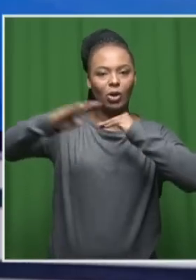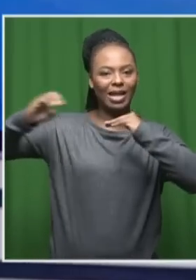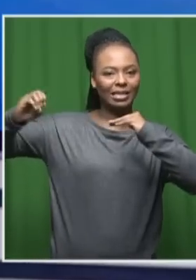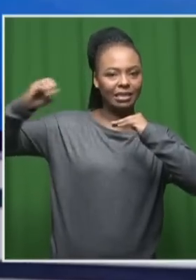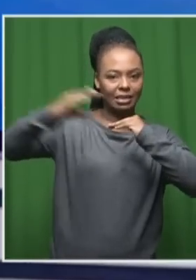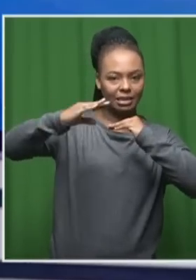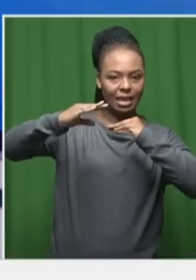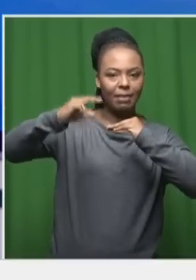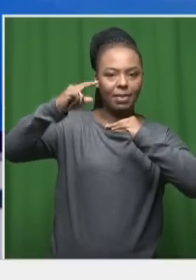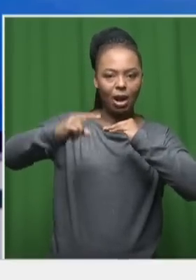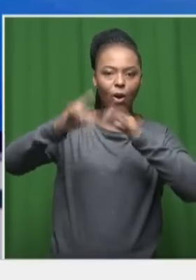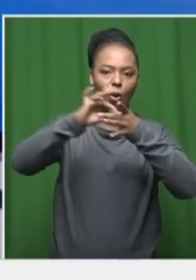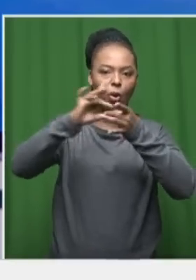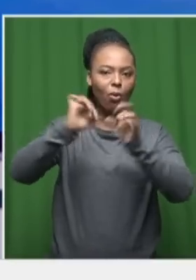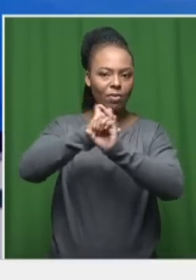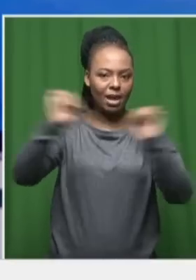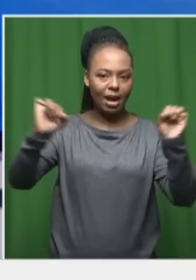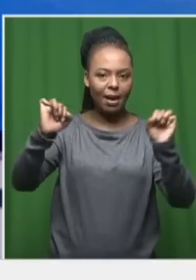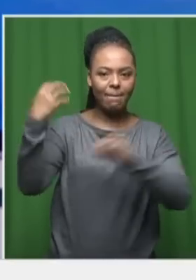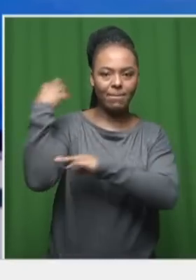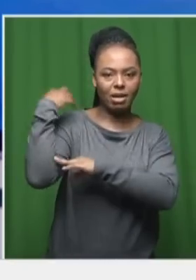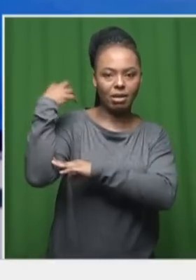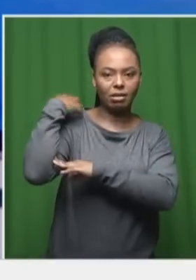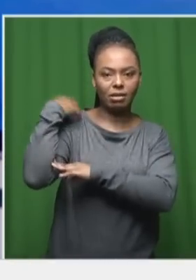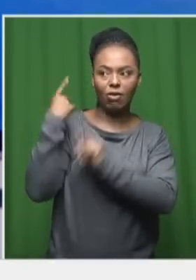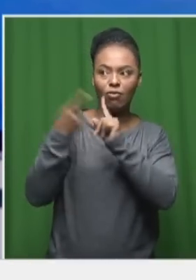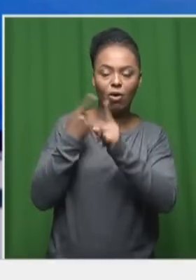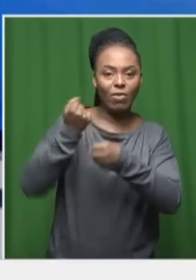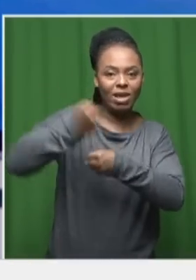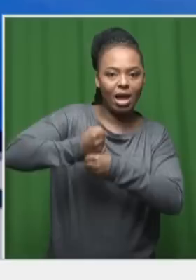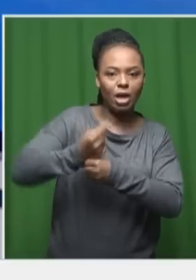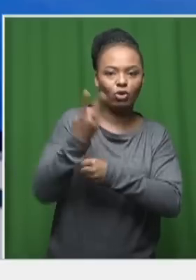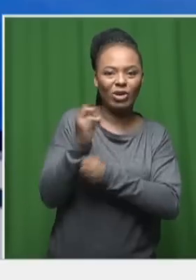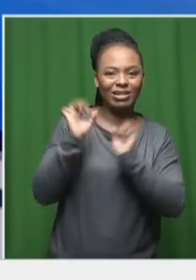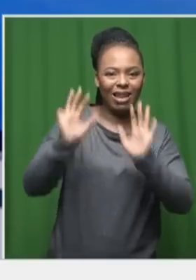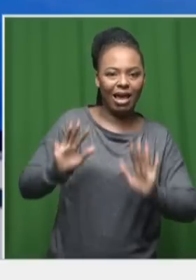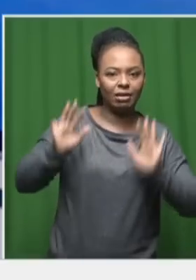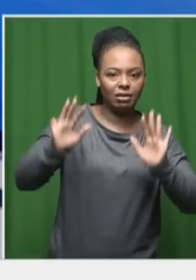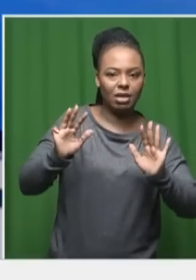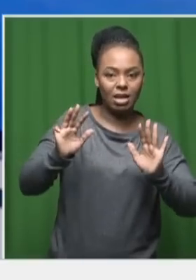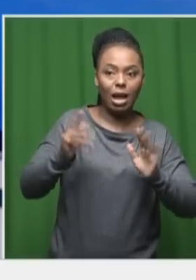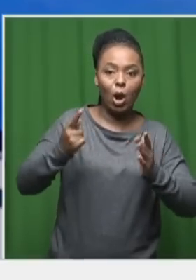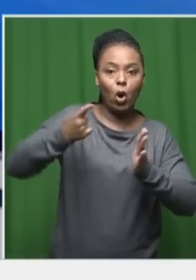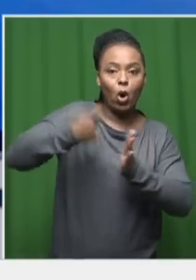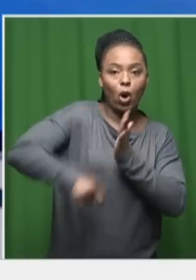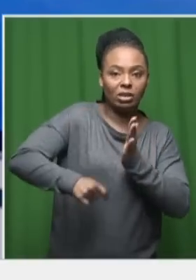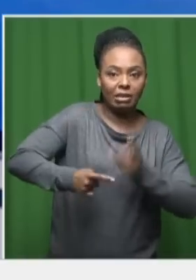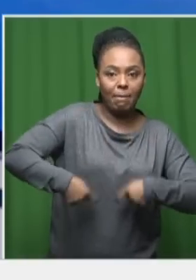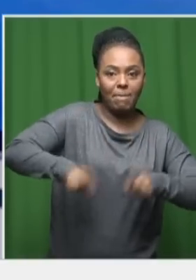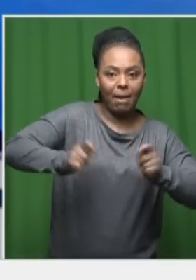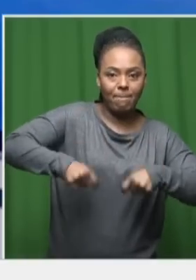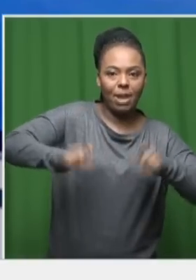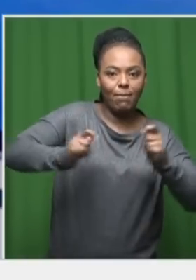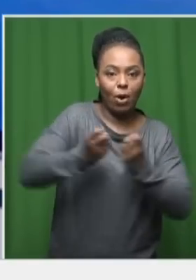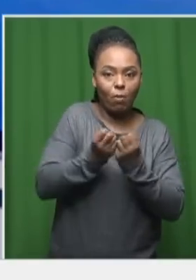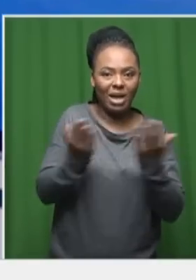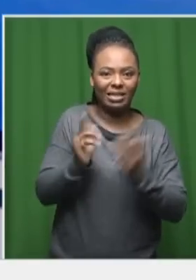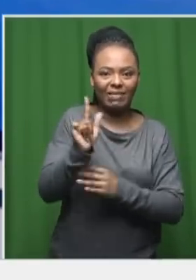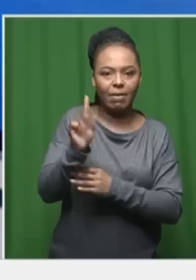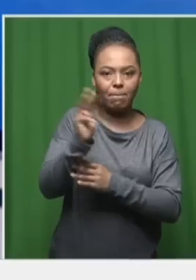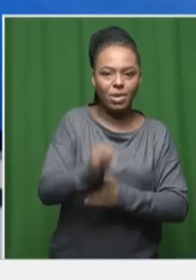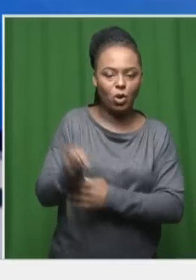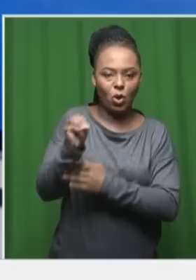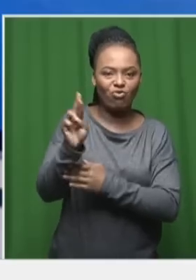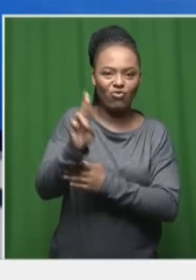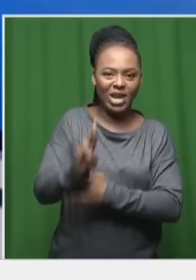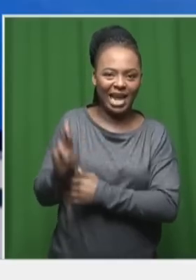of ministers and their deputies since 2019 at a cost of over 7 million rand to the taxpayer. Now,